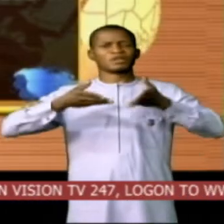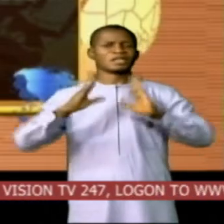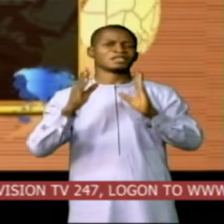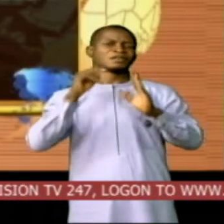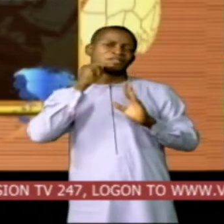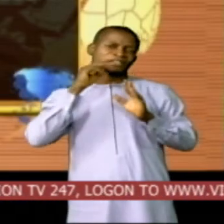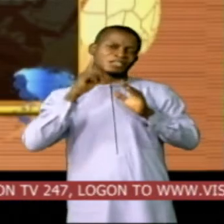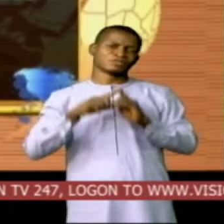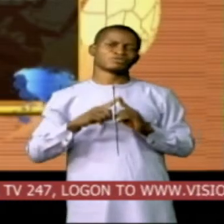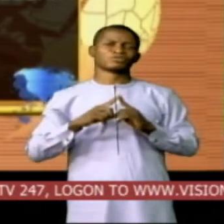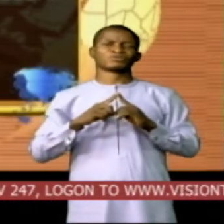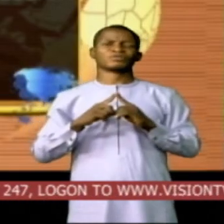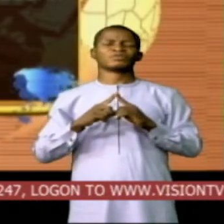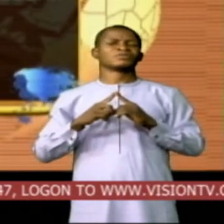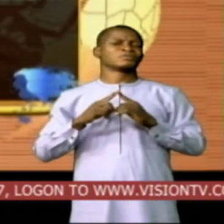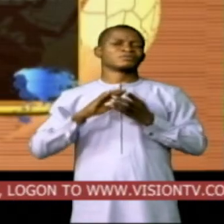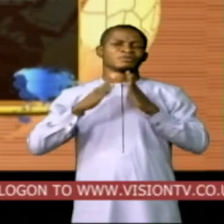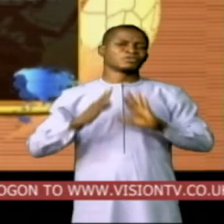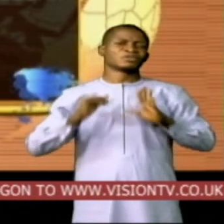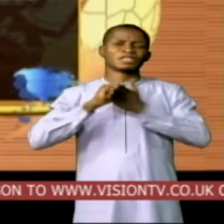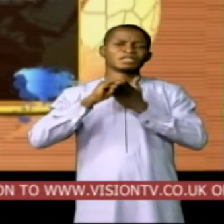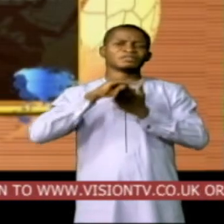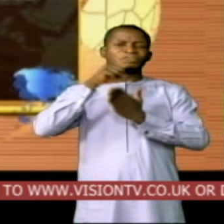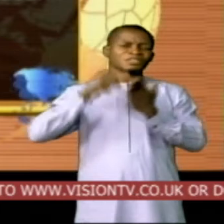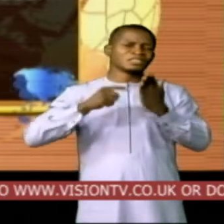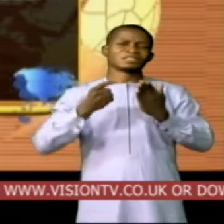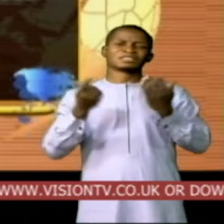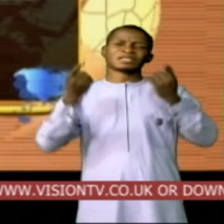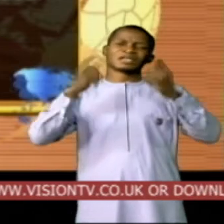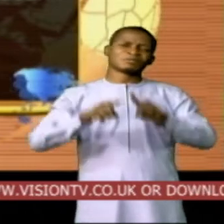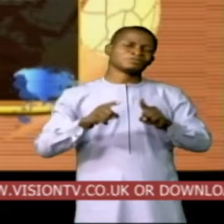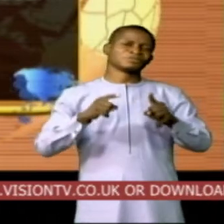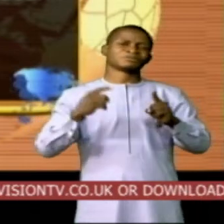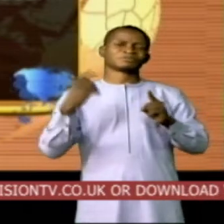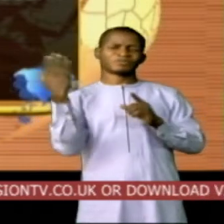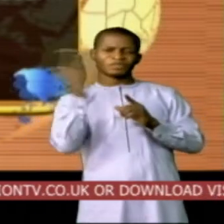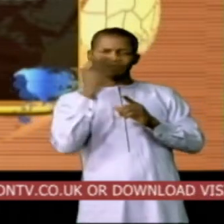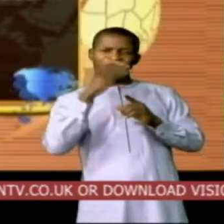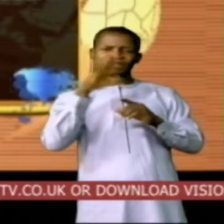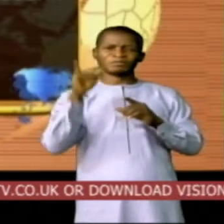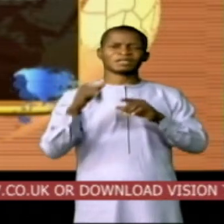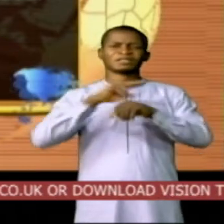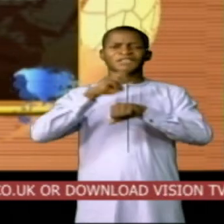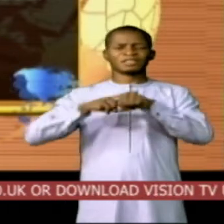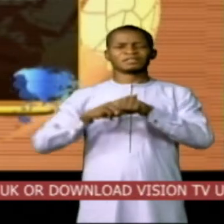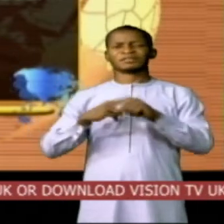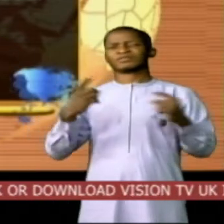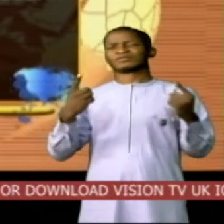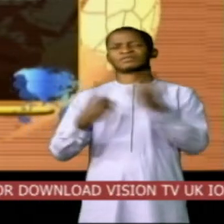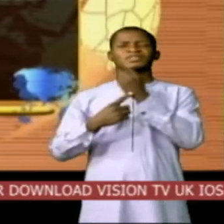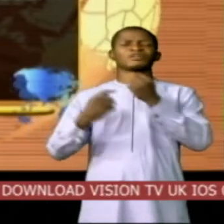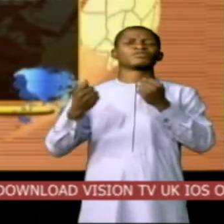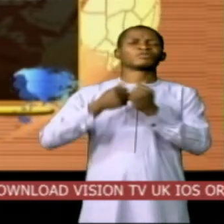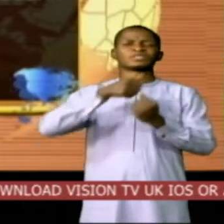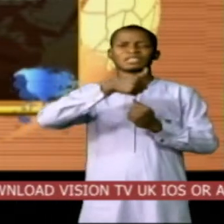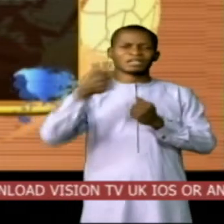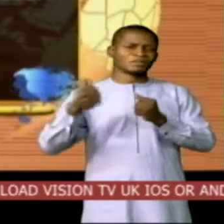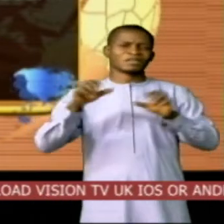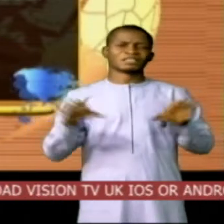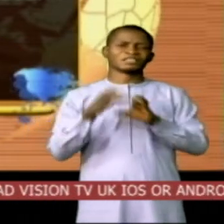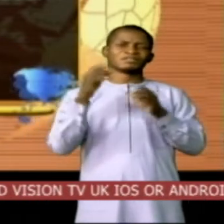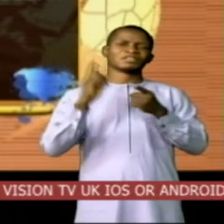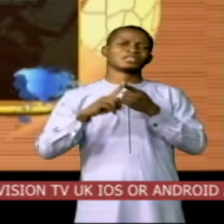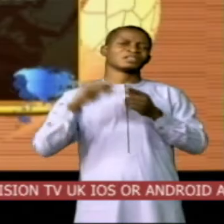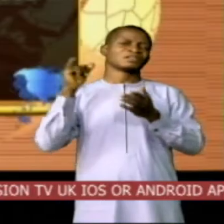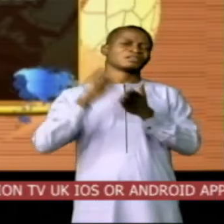thrive, saying it is heartbreaking as the nation is yet confronted with another activity of gunmen who stormed another secondary school